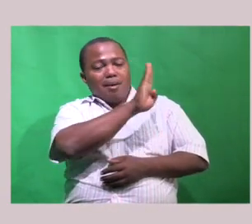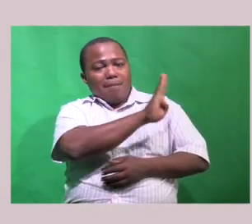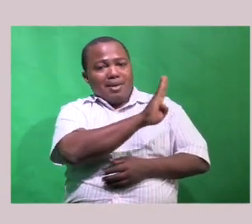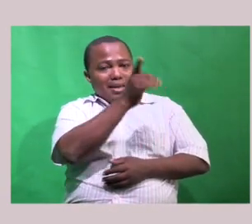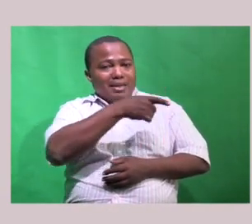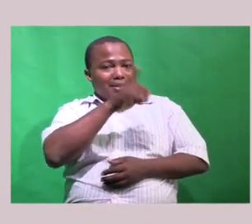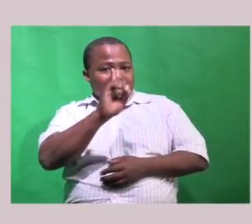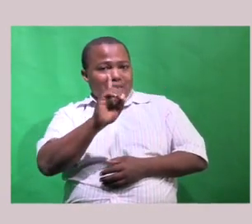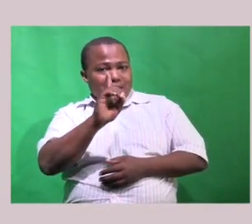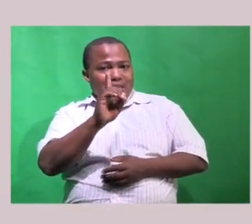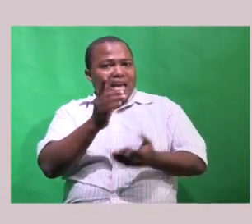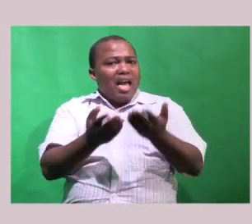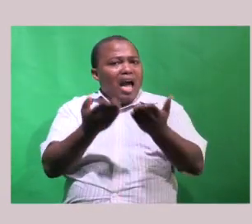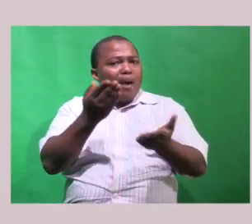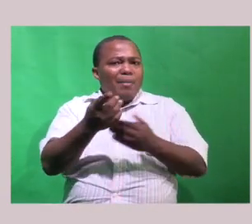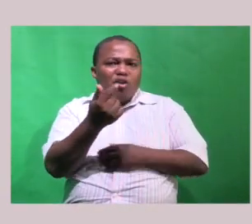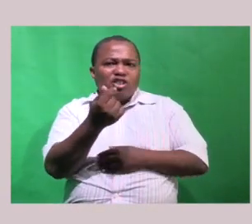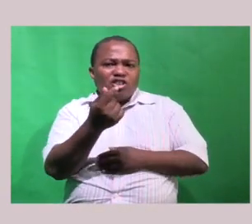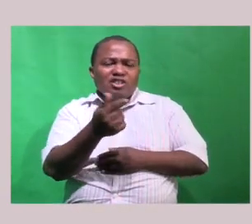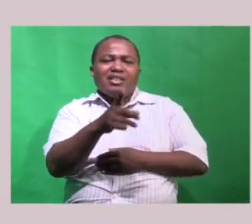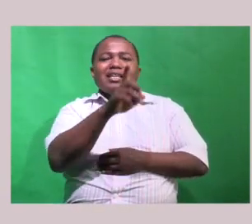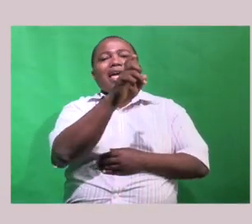amount shillings X.